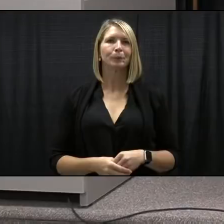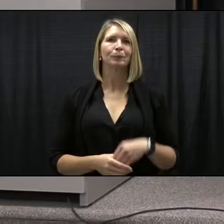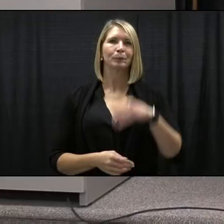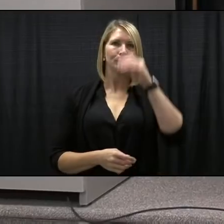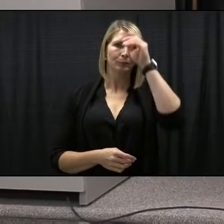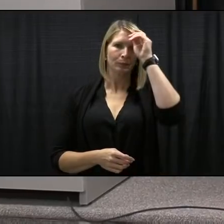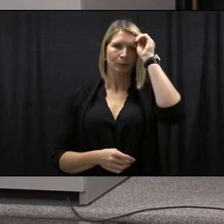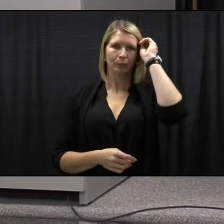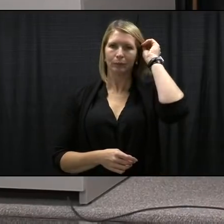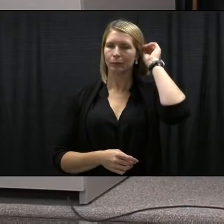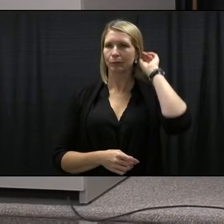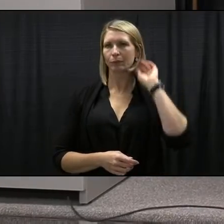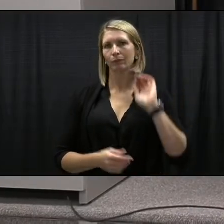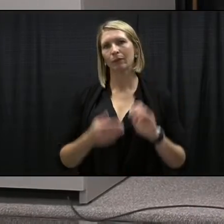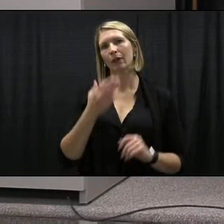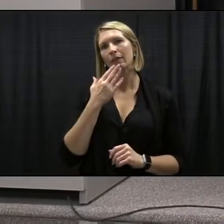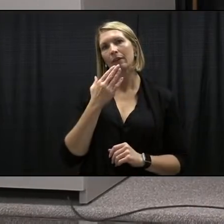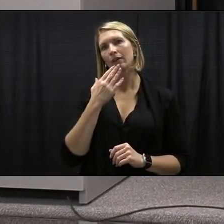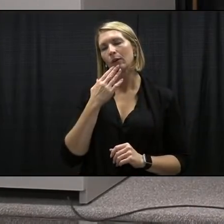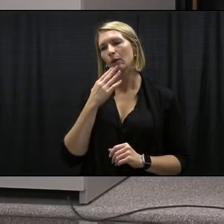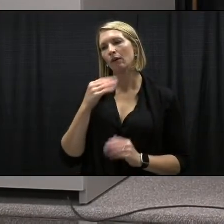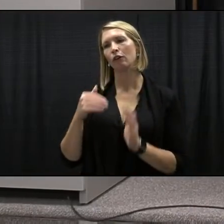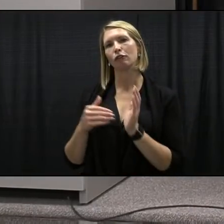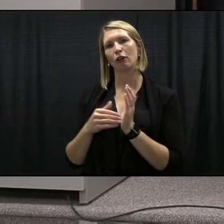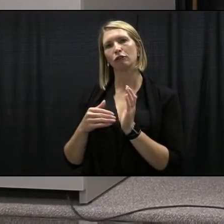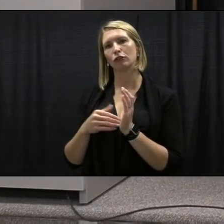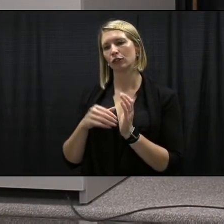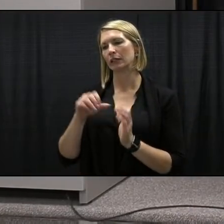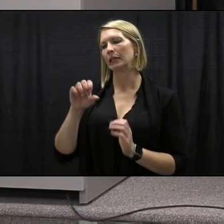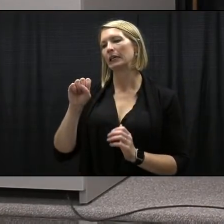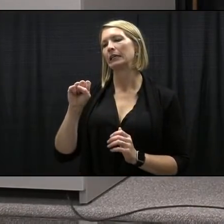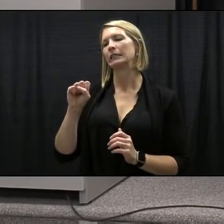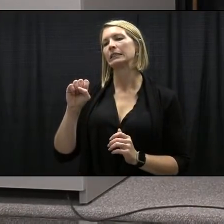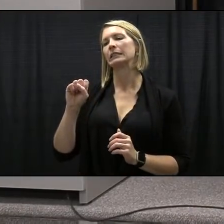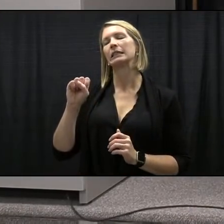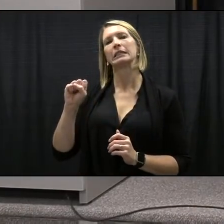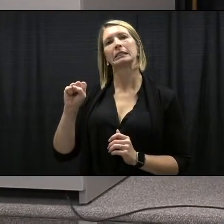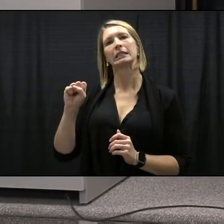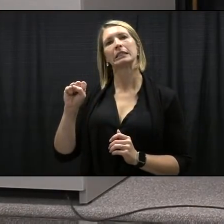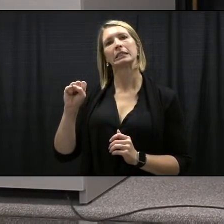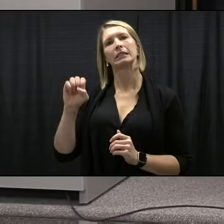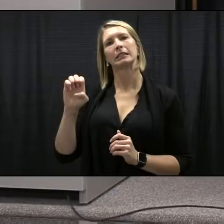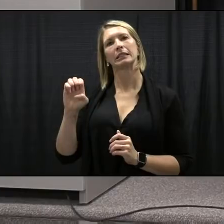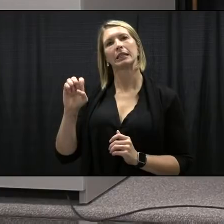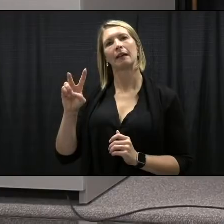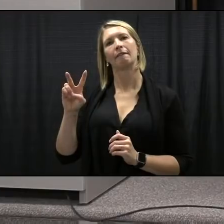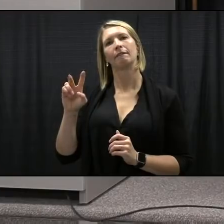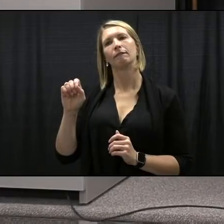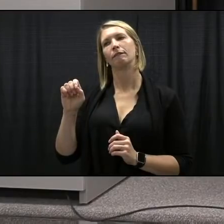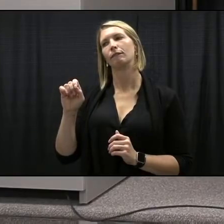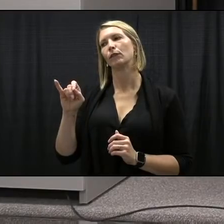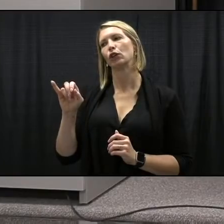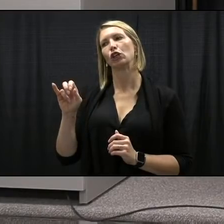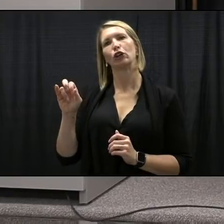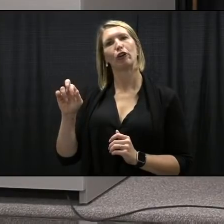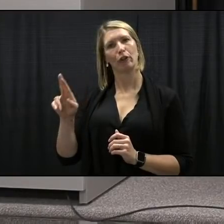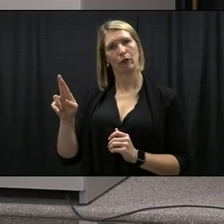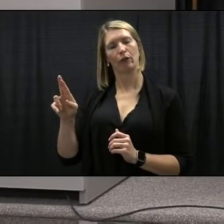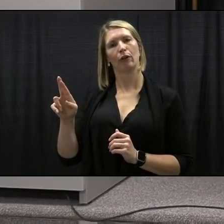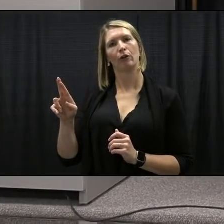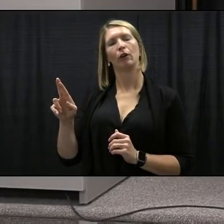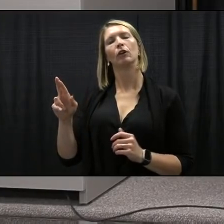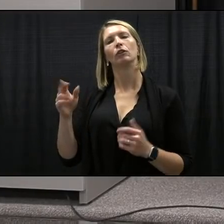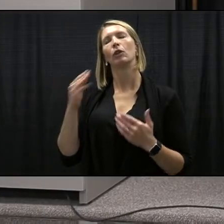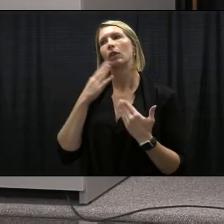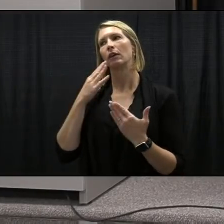Well, thank you, Dr. Sevier. And again, please get vaccinated. It's the best thing that we can do to protect not just yourselves, but each other. I'll now turn things over